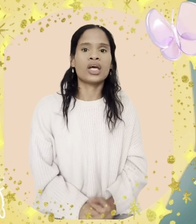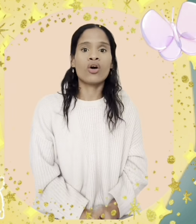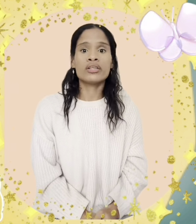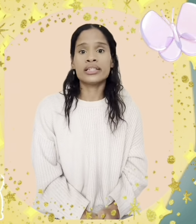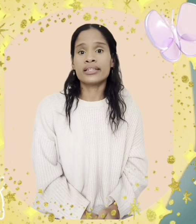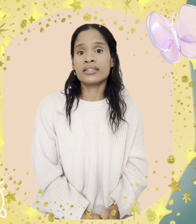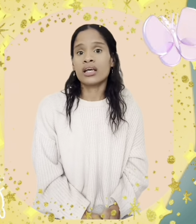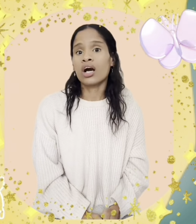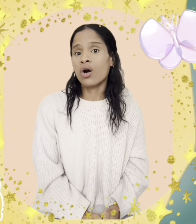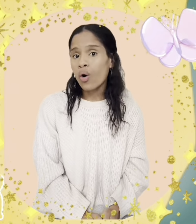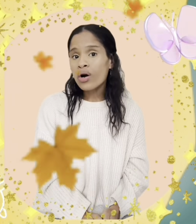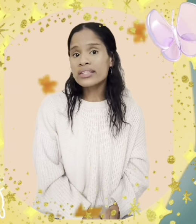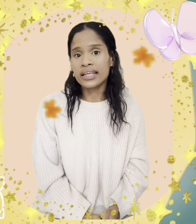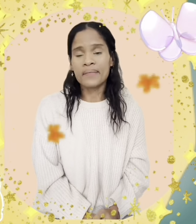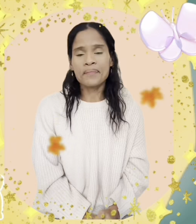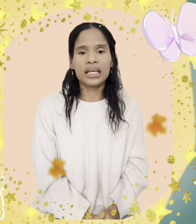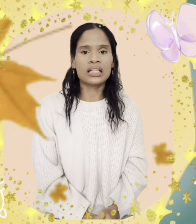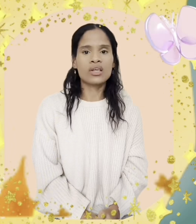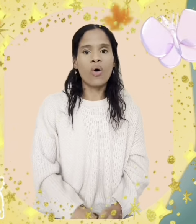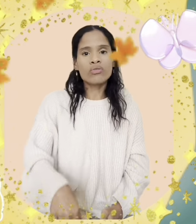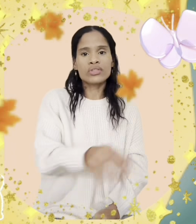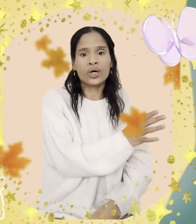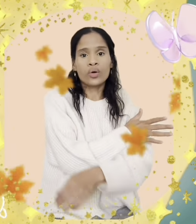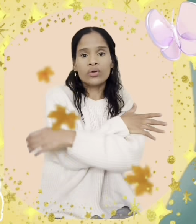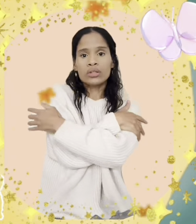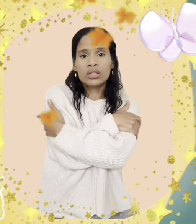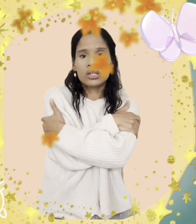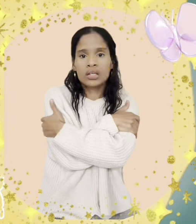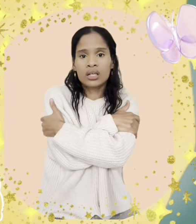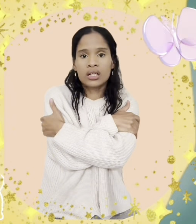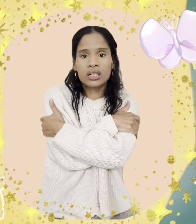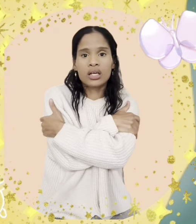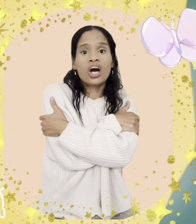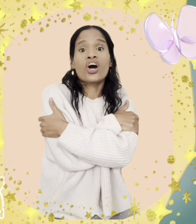and because it's autumn, it's also